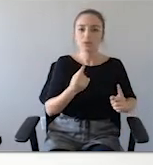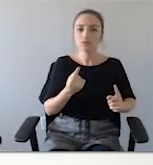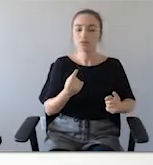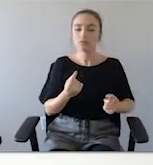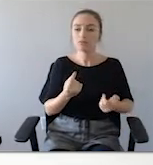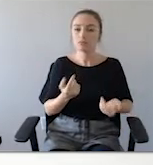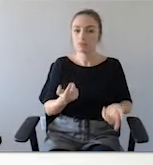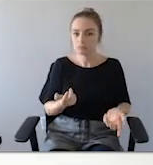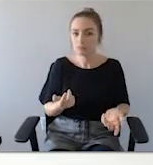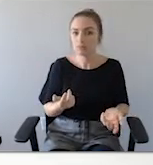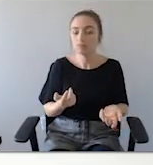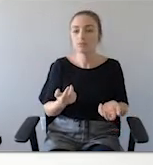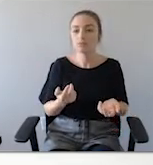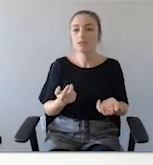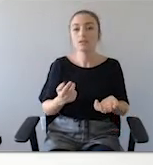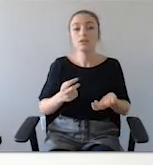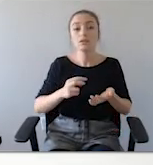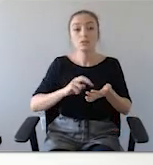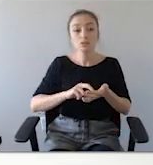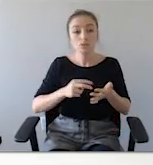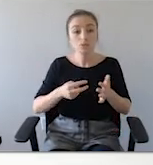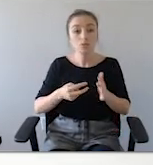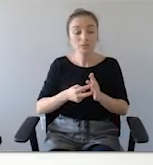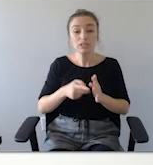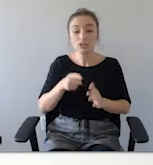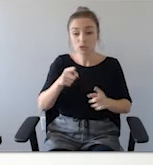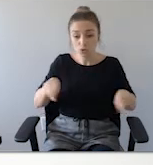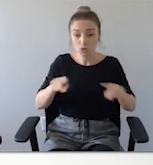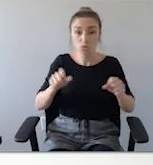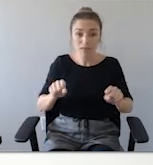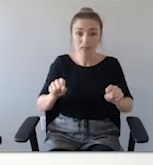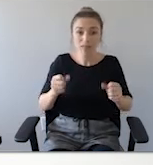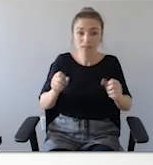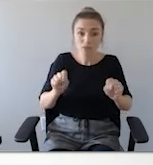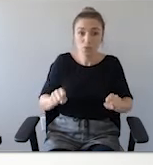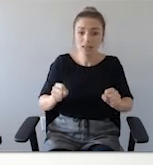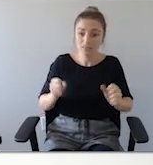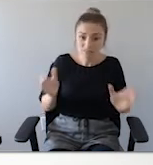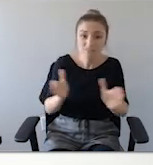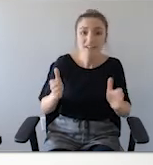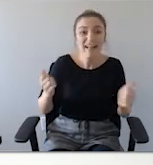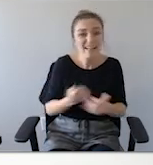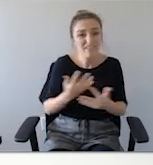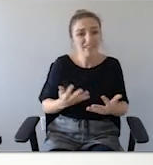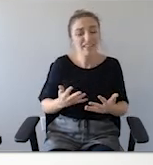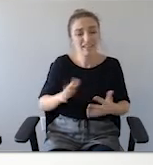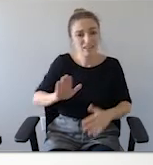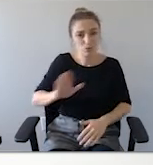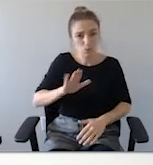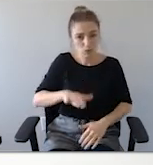that your child needs out of the public system. Because when you convey that message,